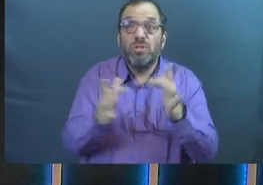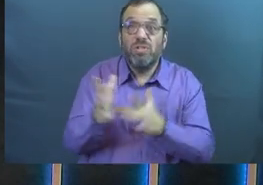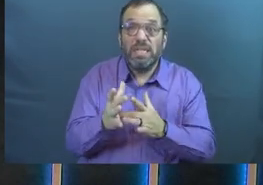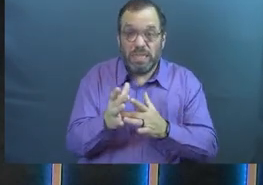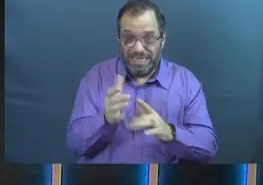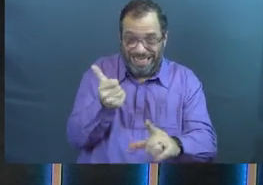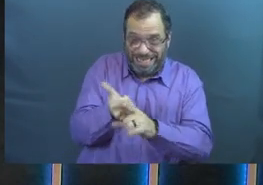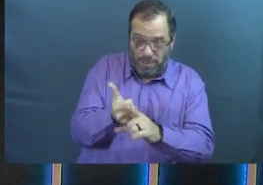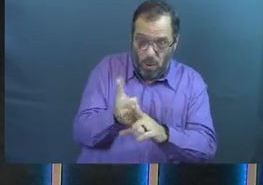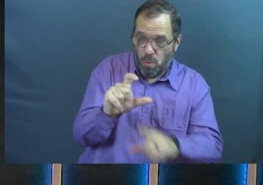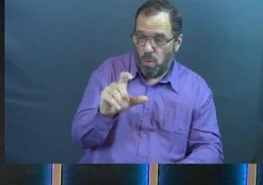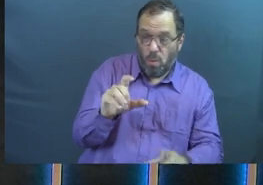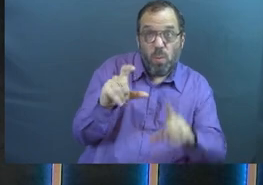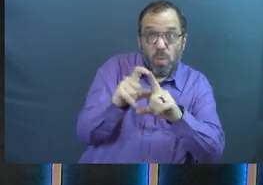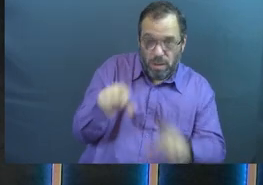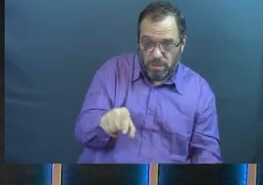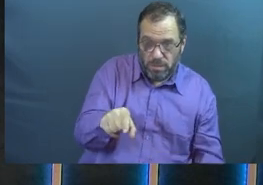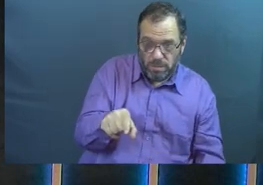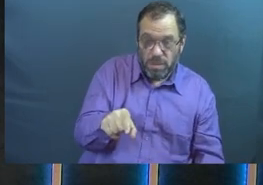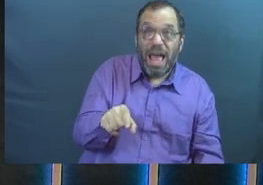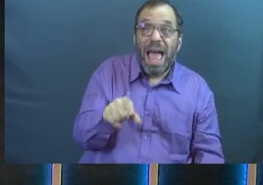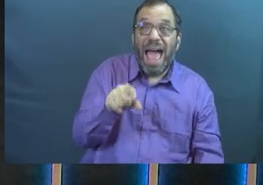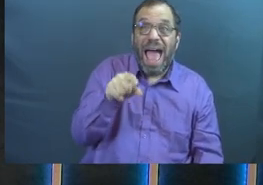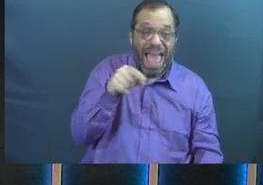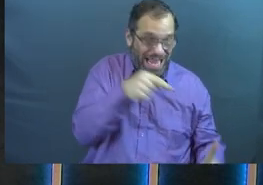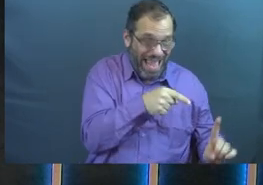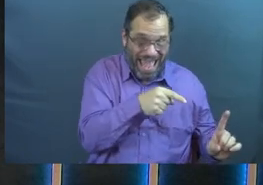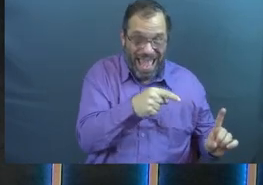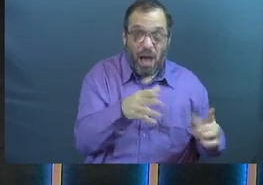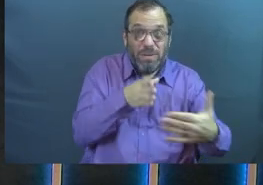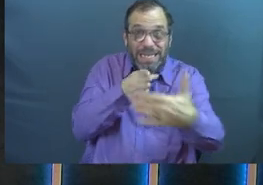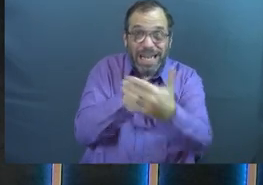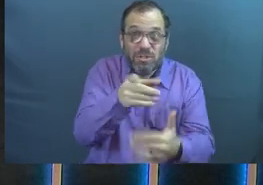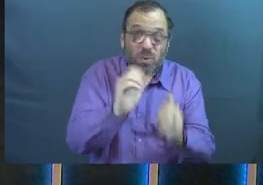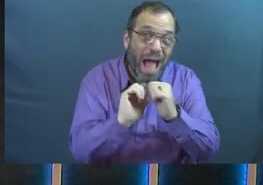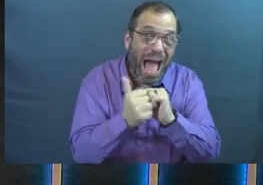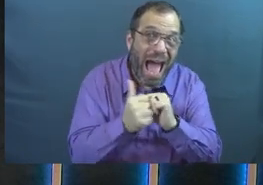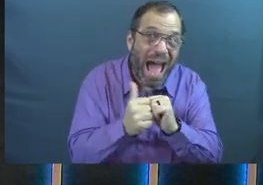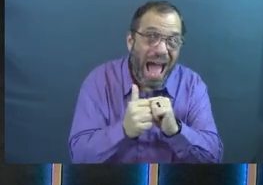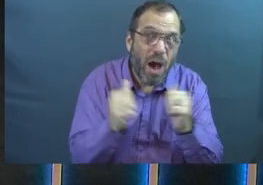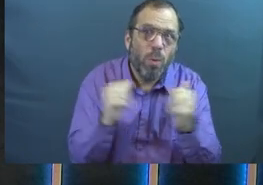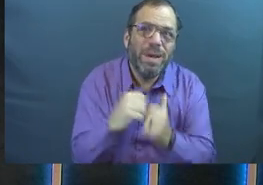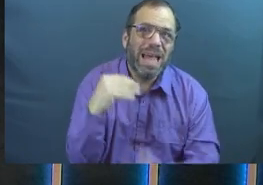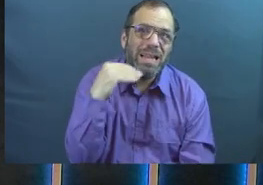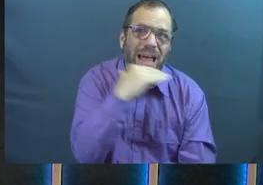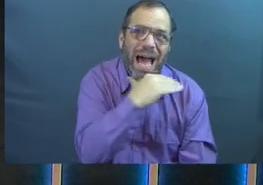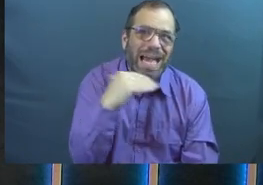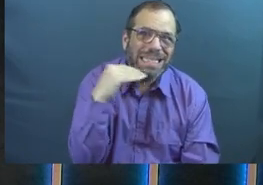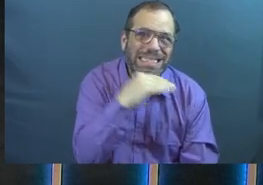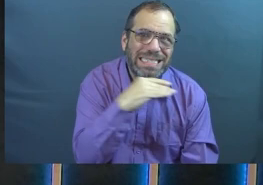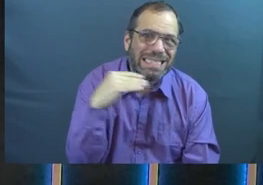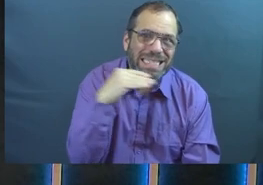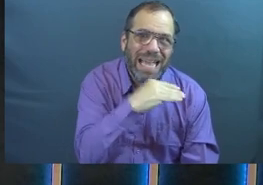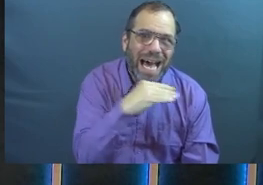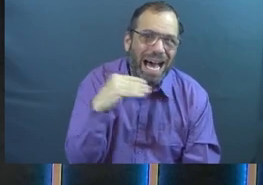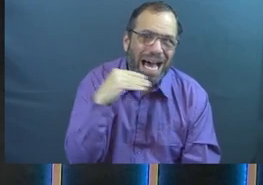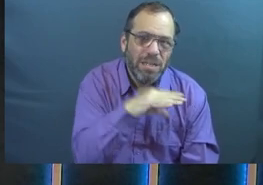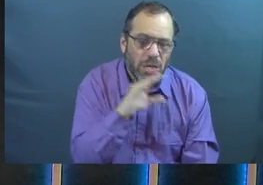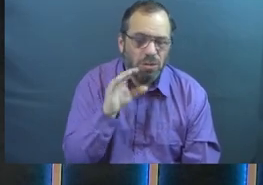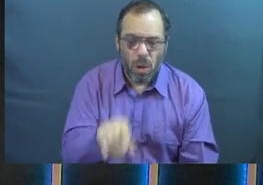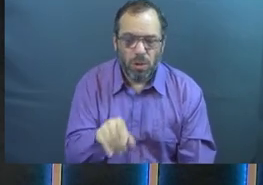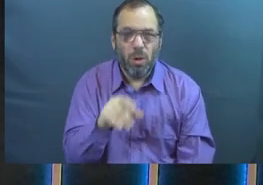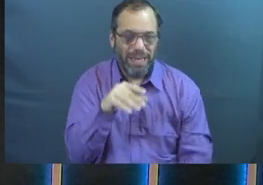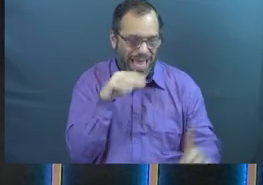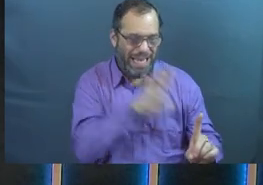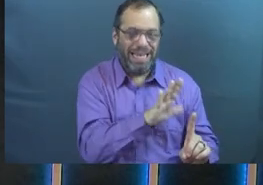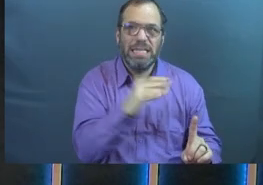Jesus' own words. And the way he comes against us is with lies. And so we're going to look